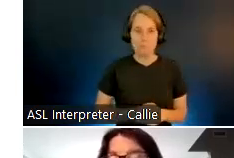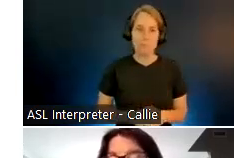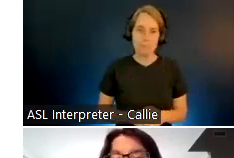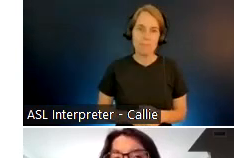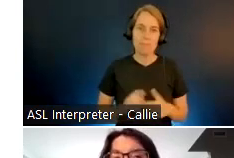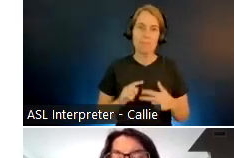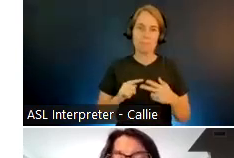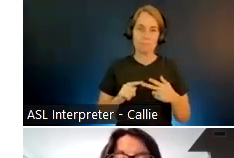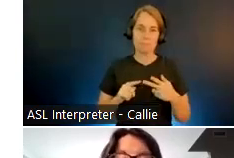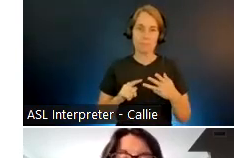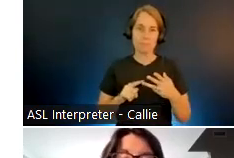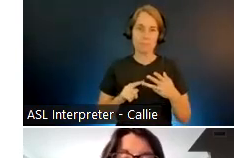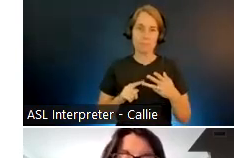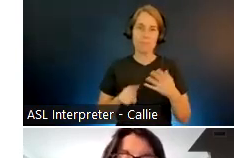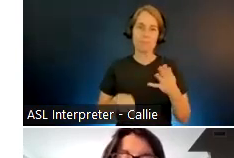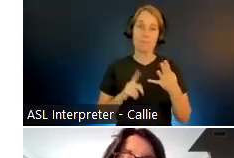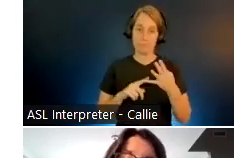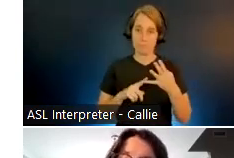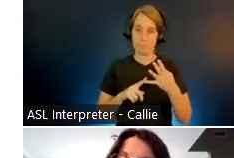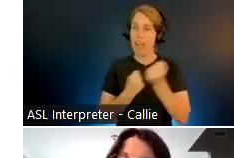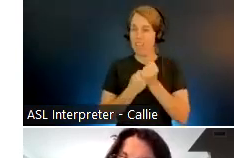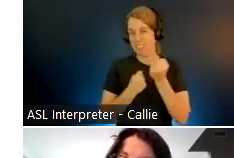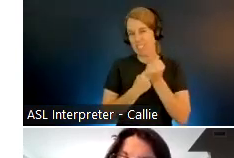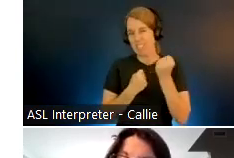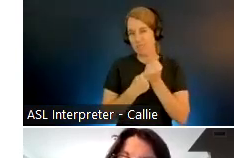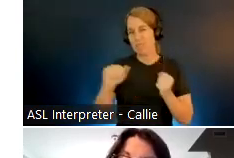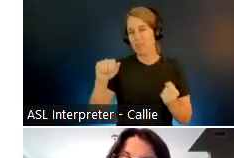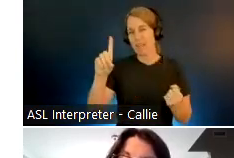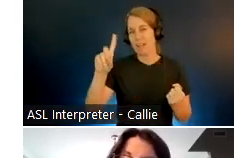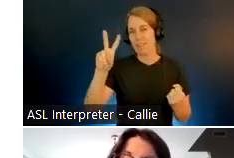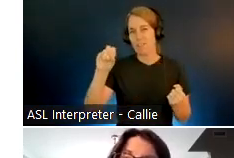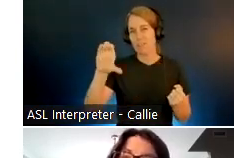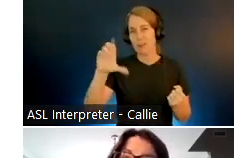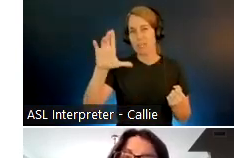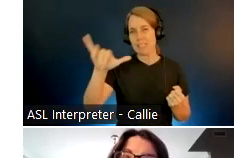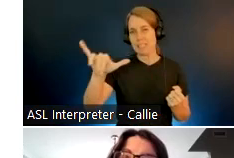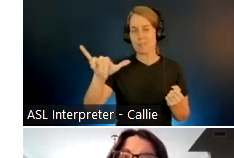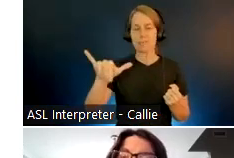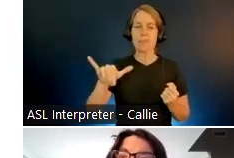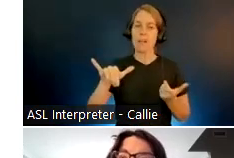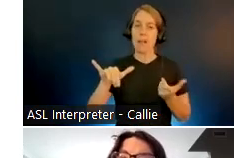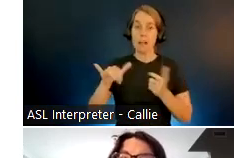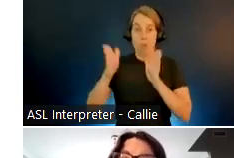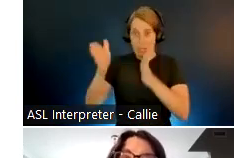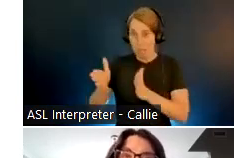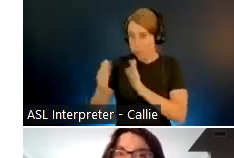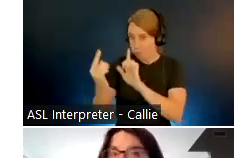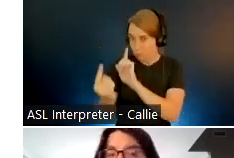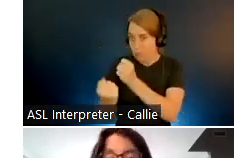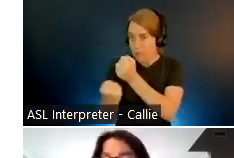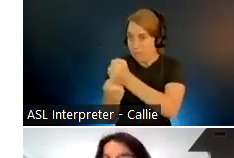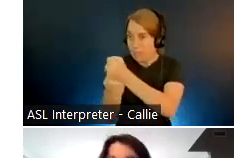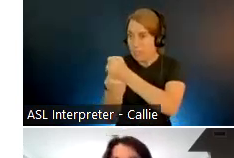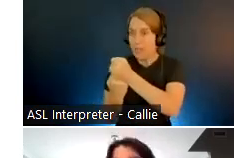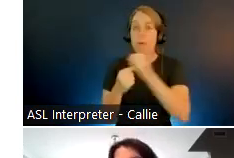Advocacy. We provide advocacy on an individual level and a systems level. So individual advocacy may look like in